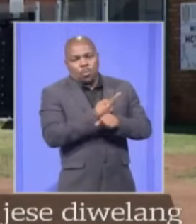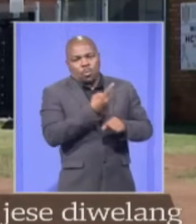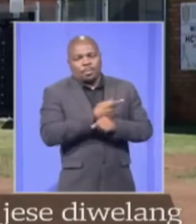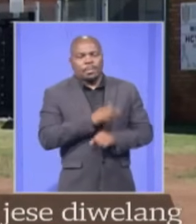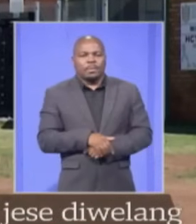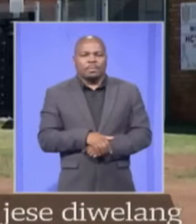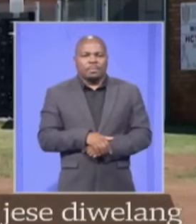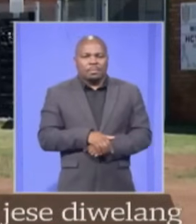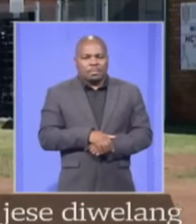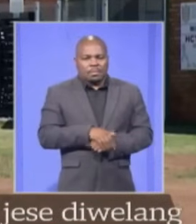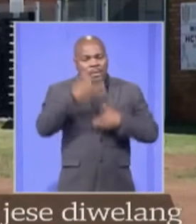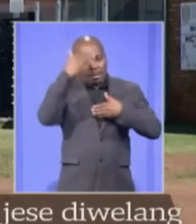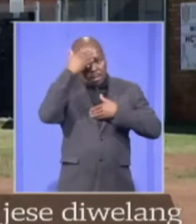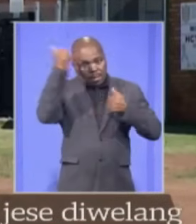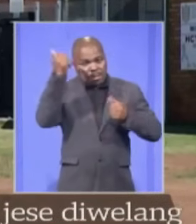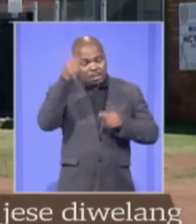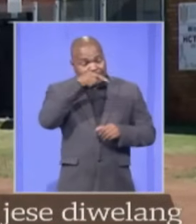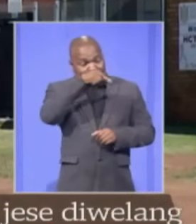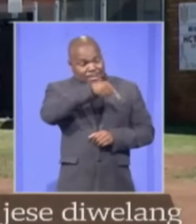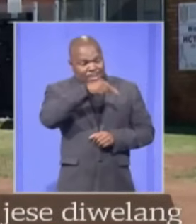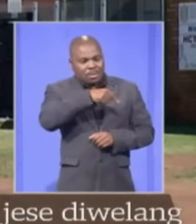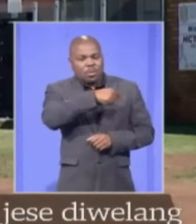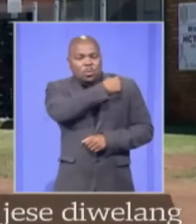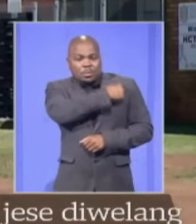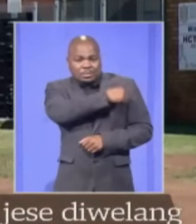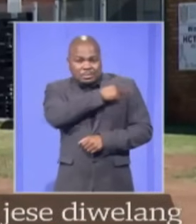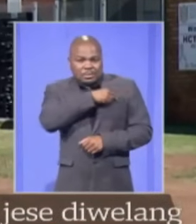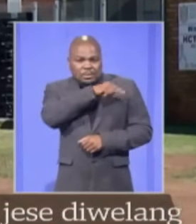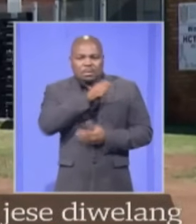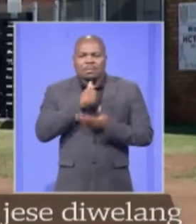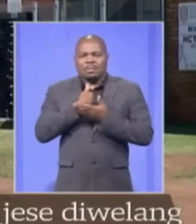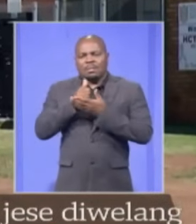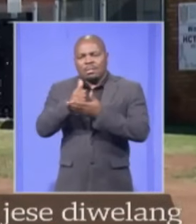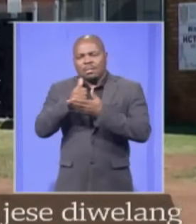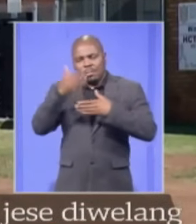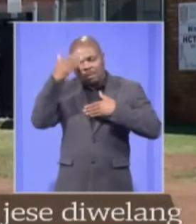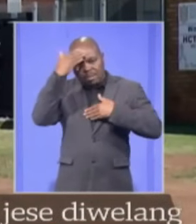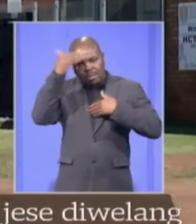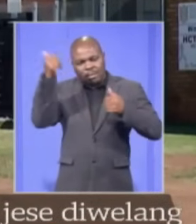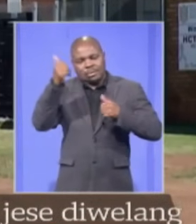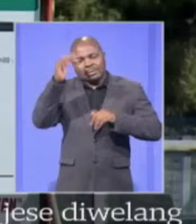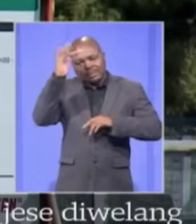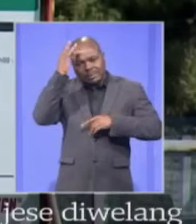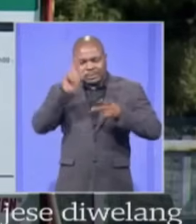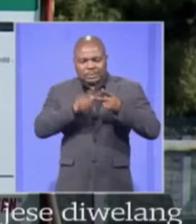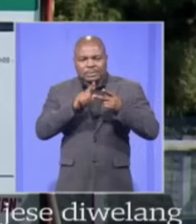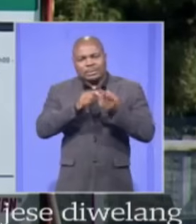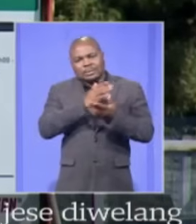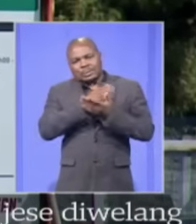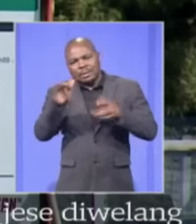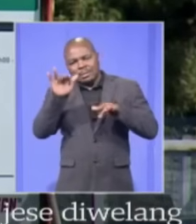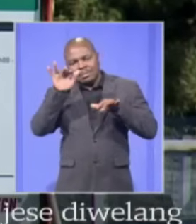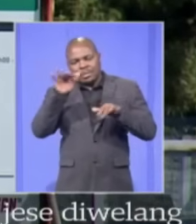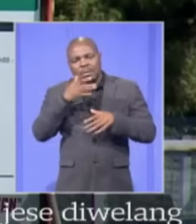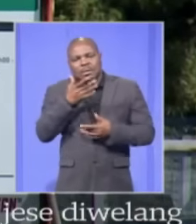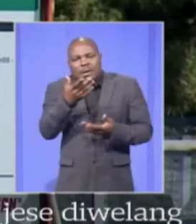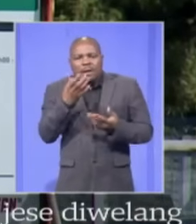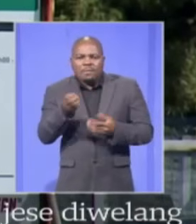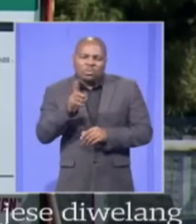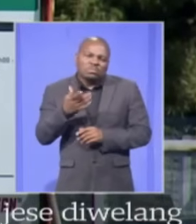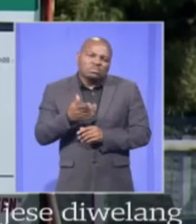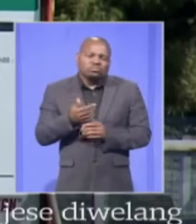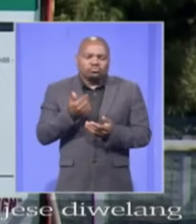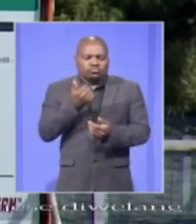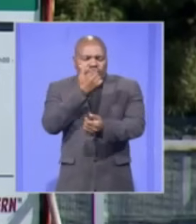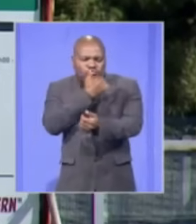jwa malwetse a tlhaloganyo jwa Veterant bo thusa ka malwetse a tlhaloganyo le bao ba nang le tiriso e botlhaswa